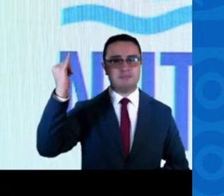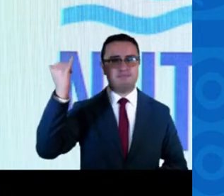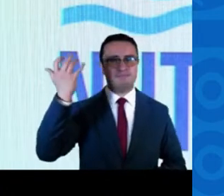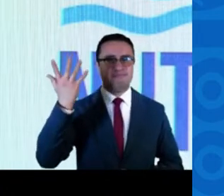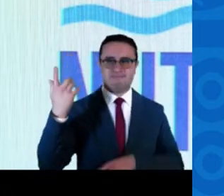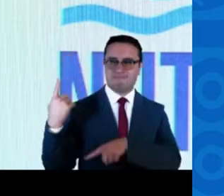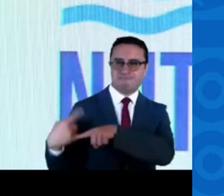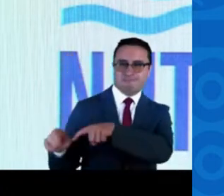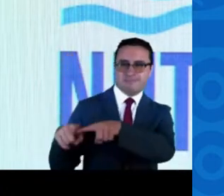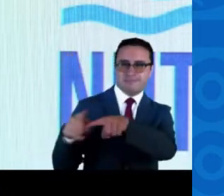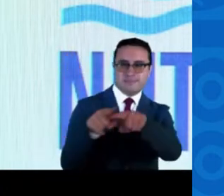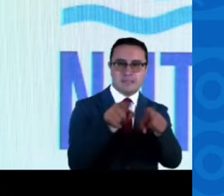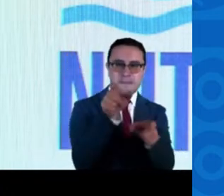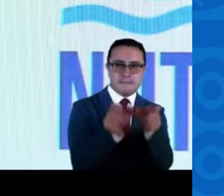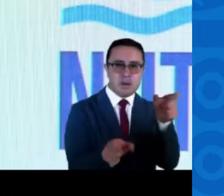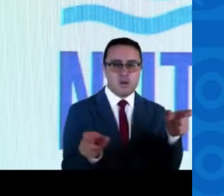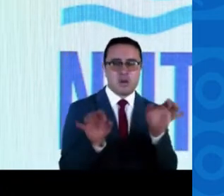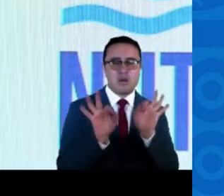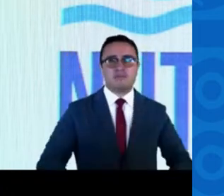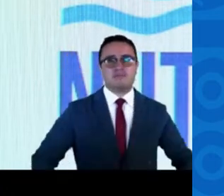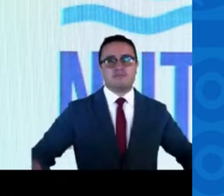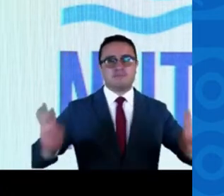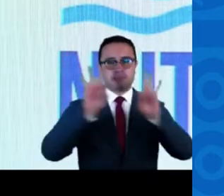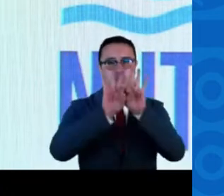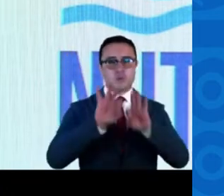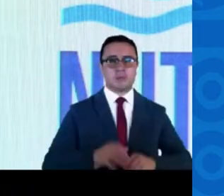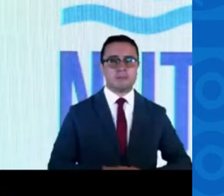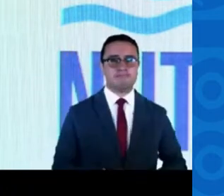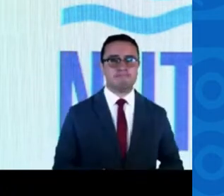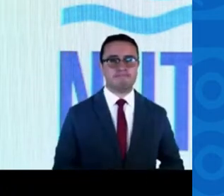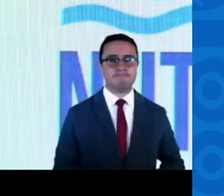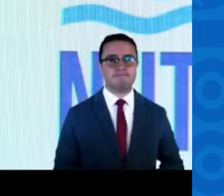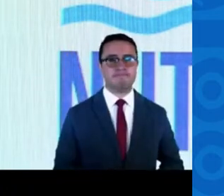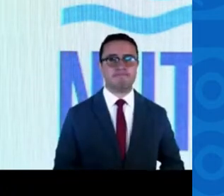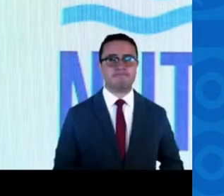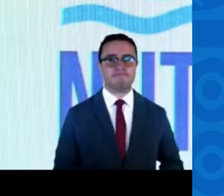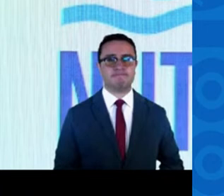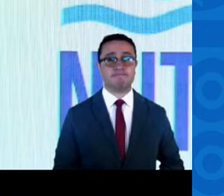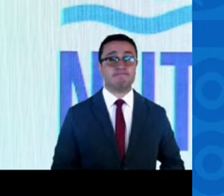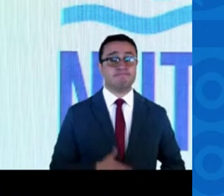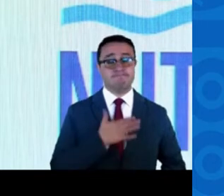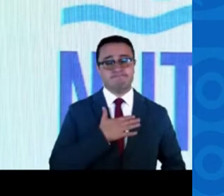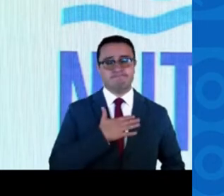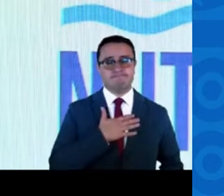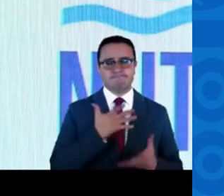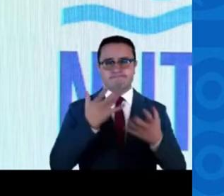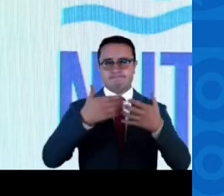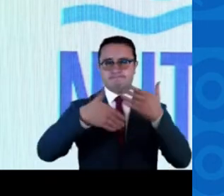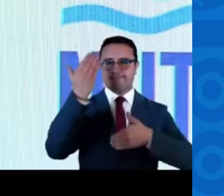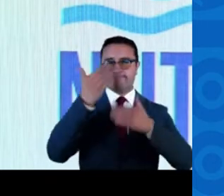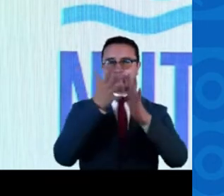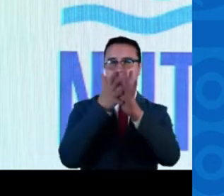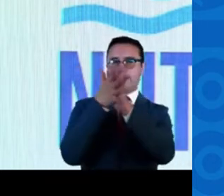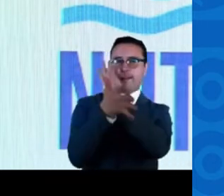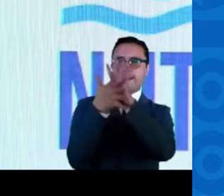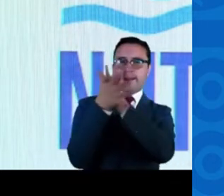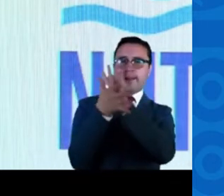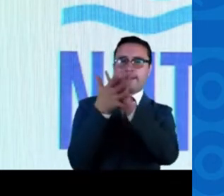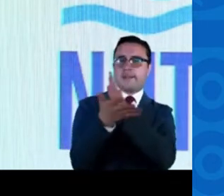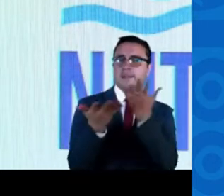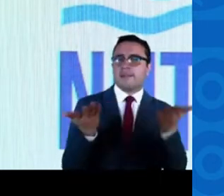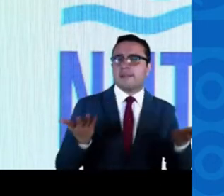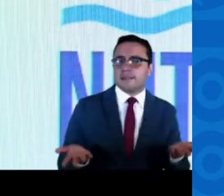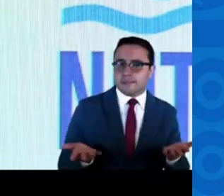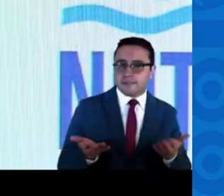the academy, and to all those actors who are of fundamental importance. I would like to start by telling